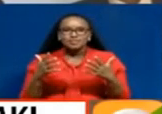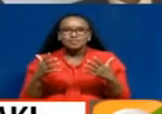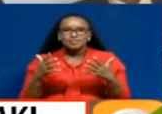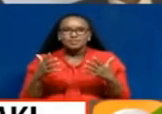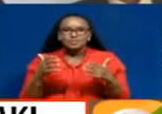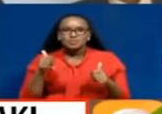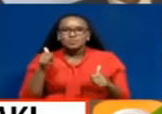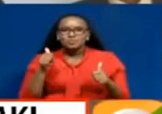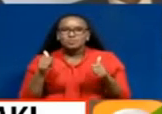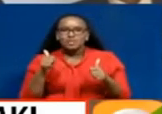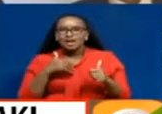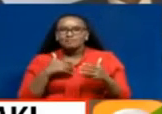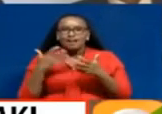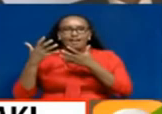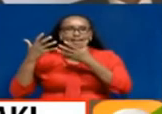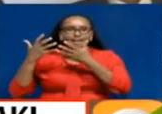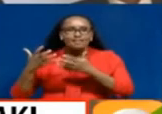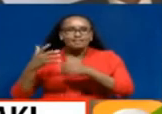it is a heavy moment,